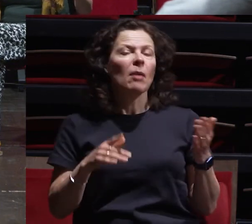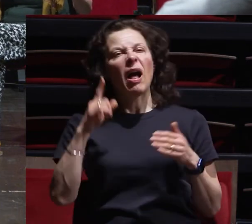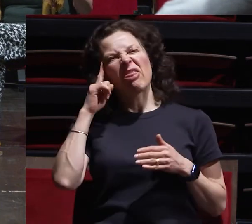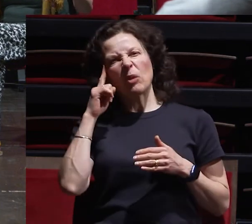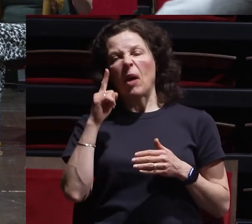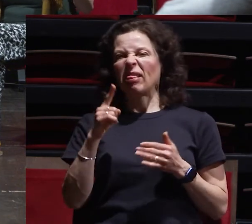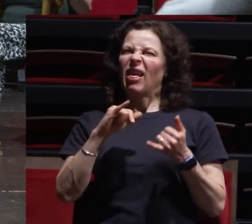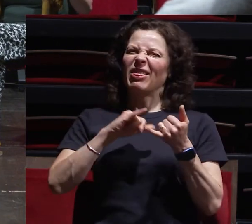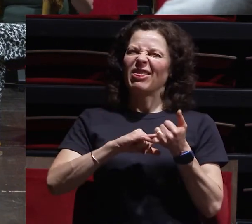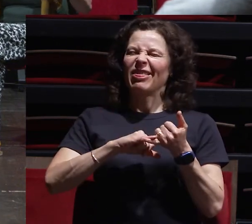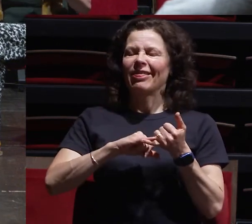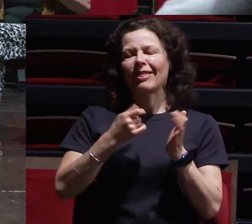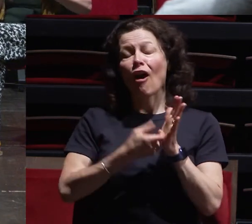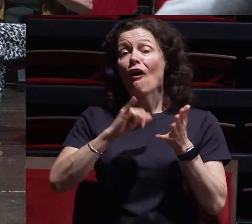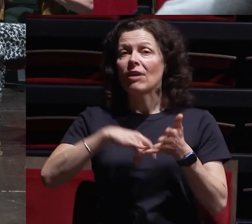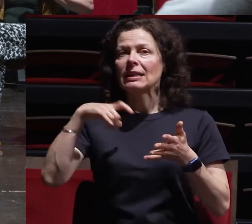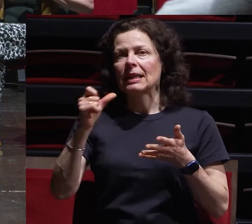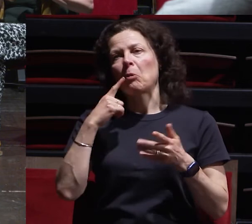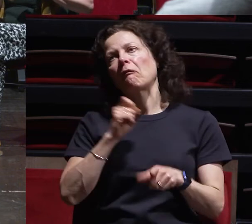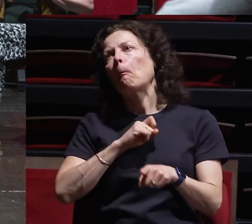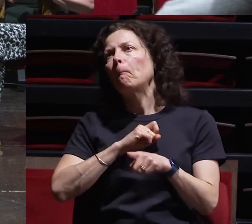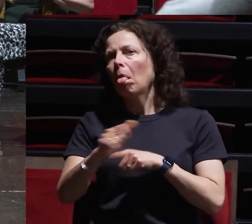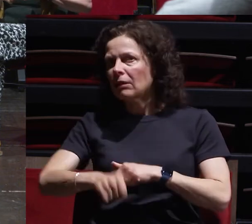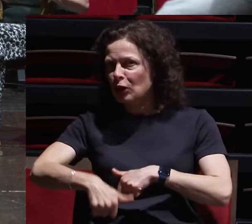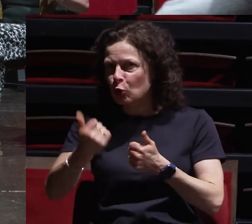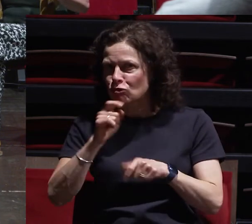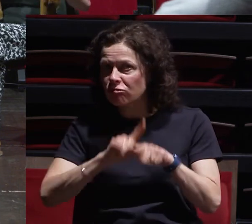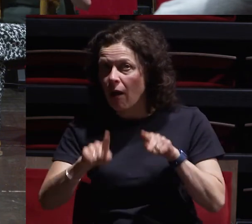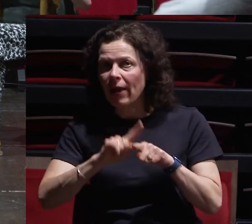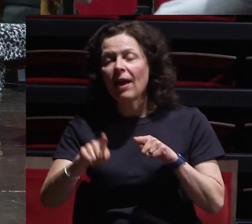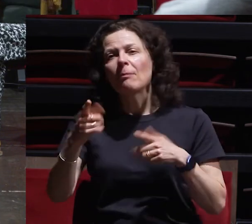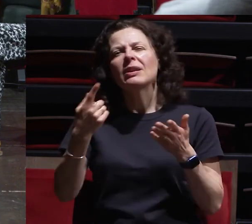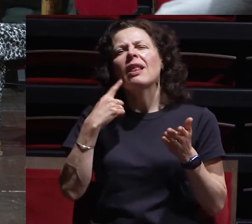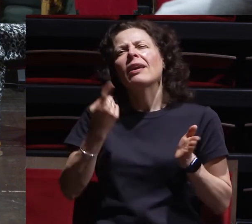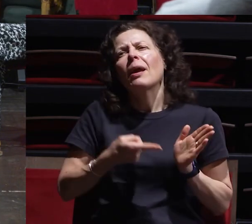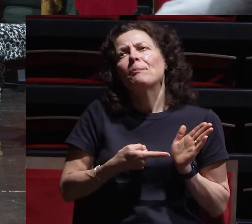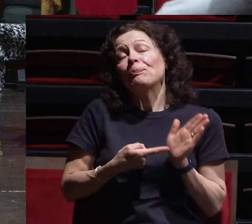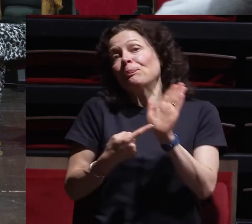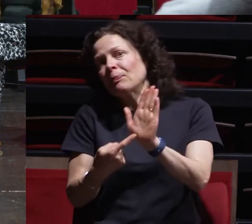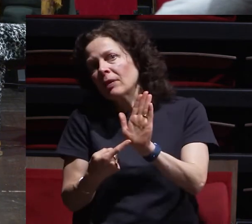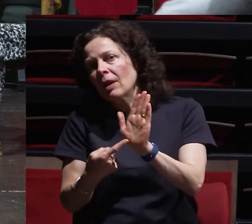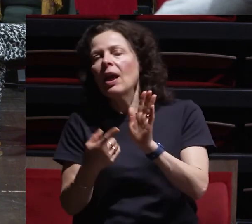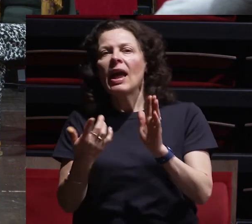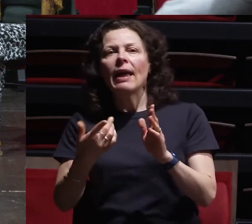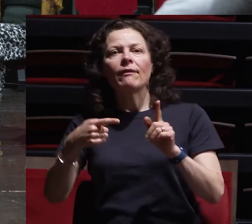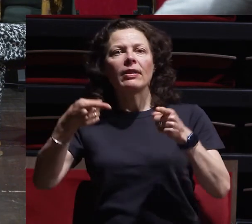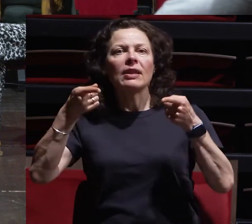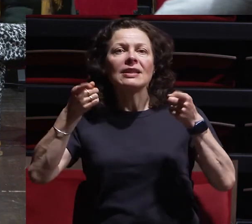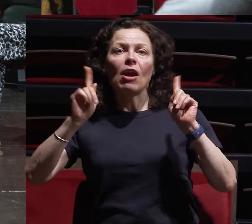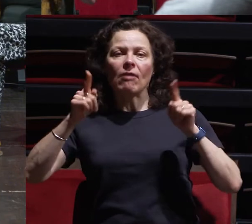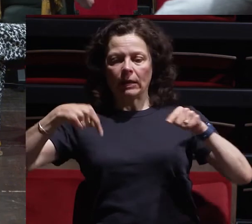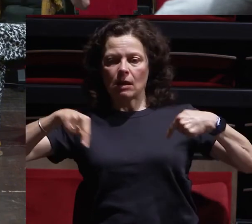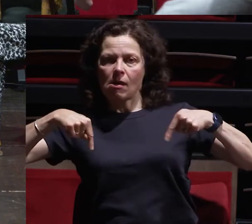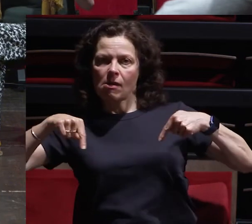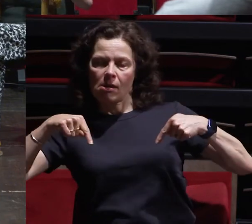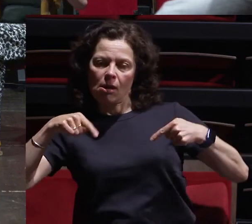But if it's the RSC, they're going to have a bloody good go at it. But it's a gesture. It's like an offer to a director.